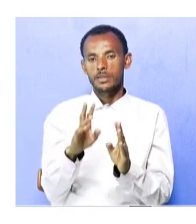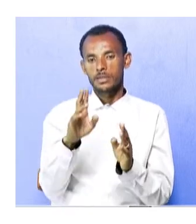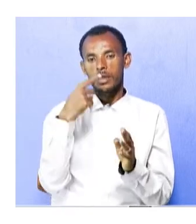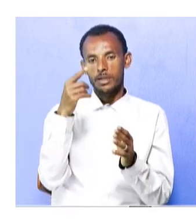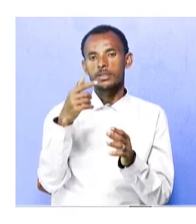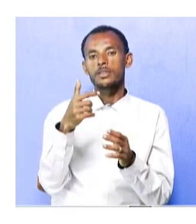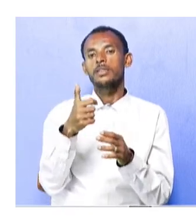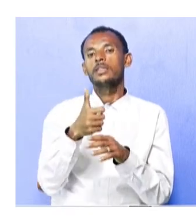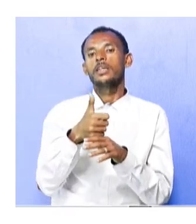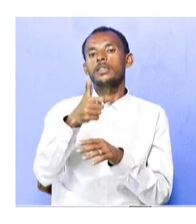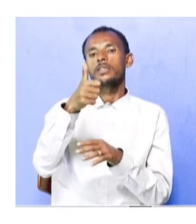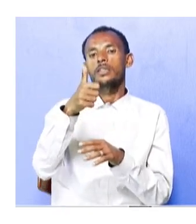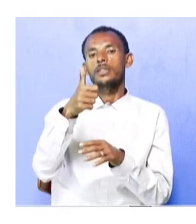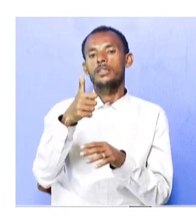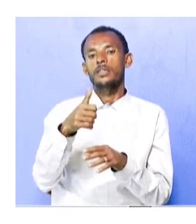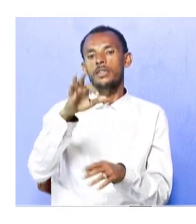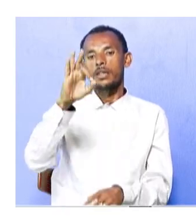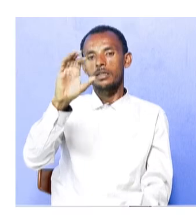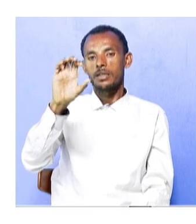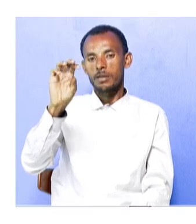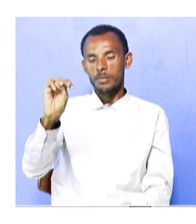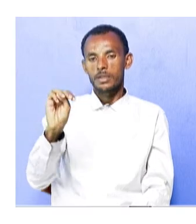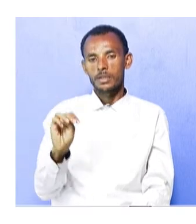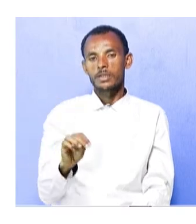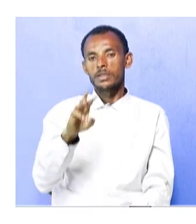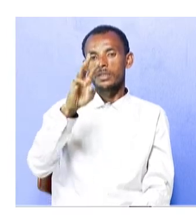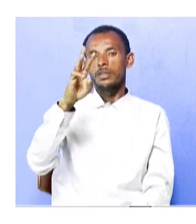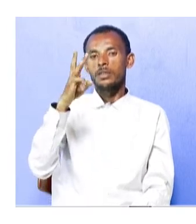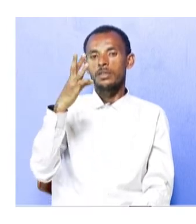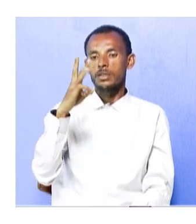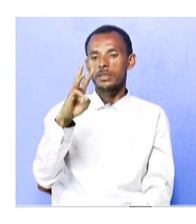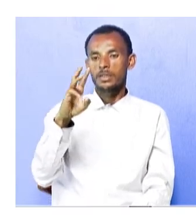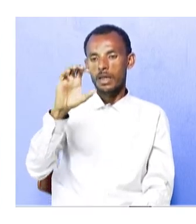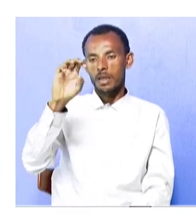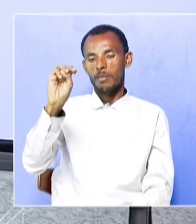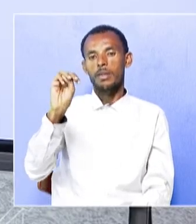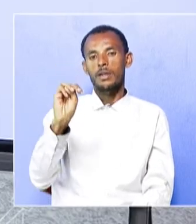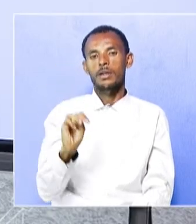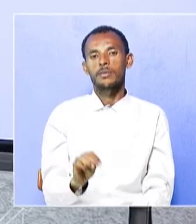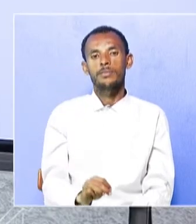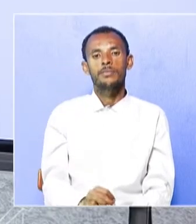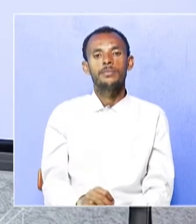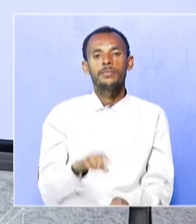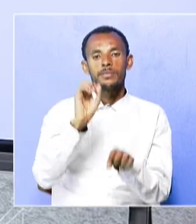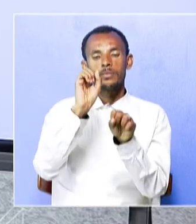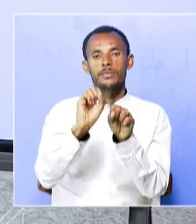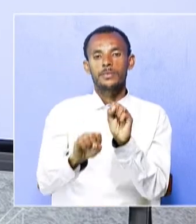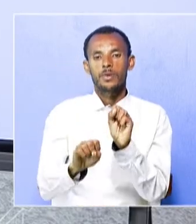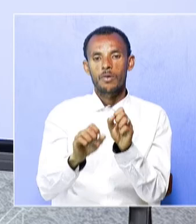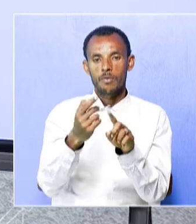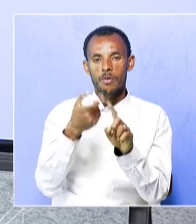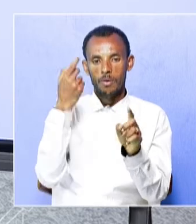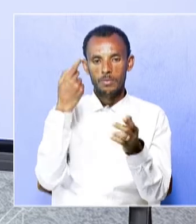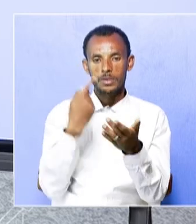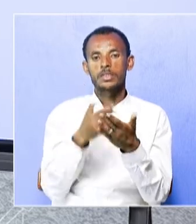the adjacent sides are 9 centimeter and 16 centimeter, right? So from